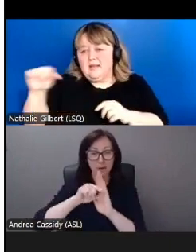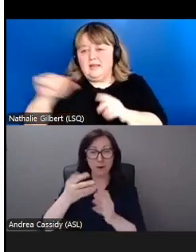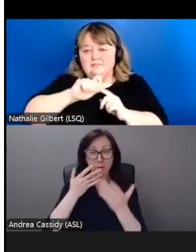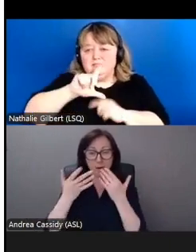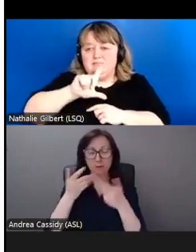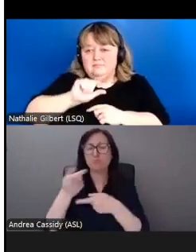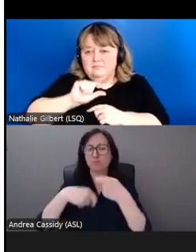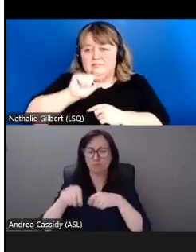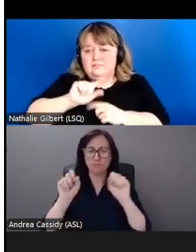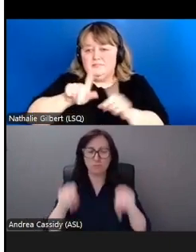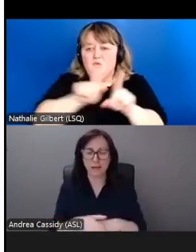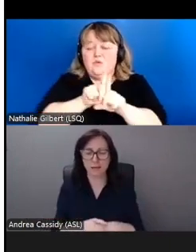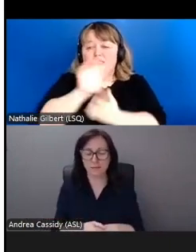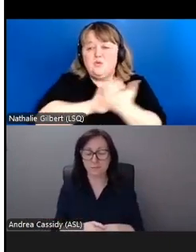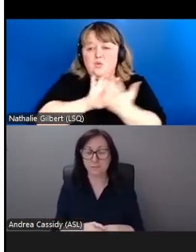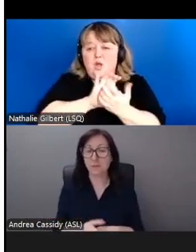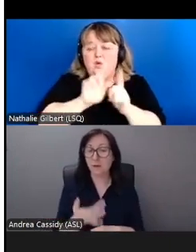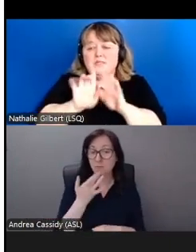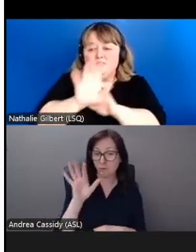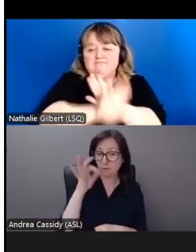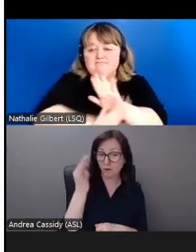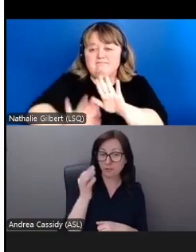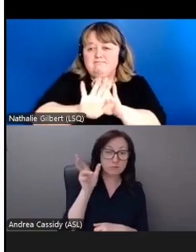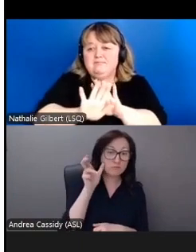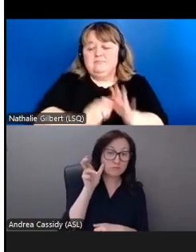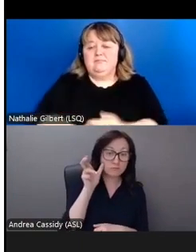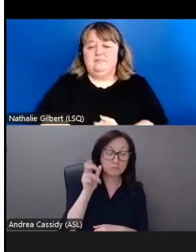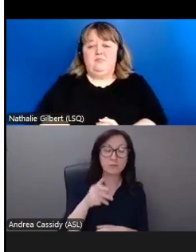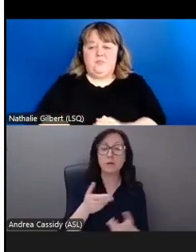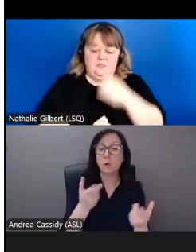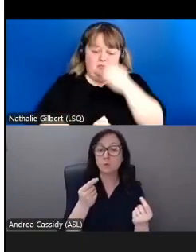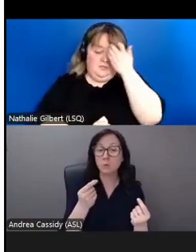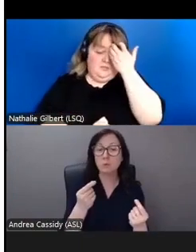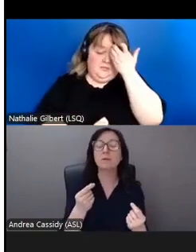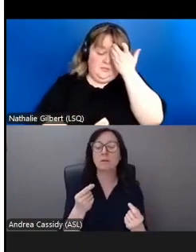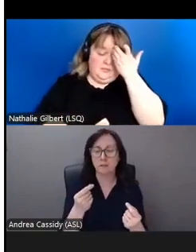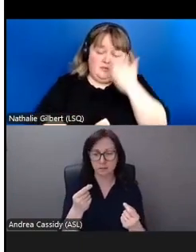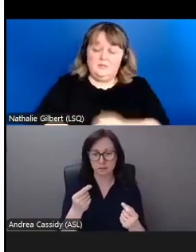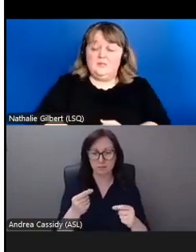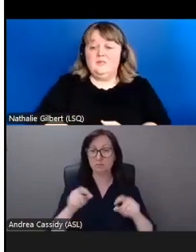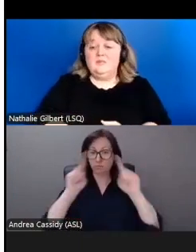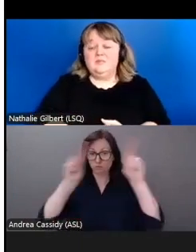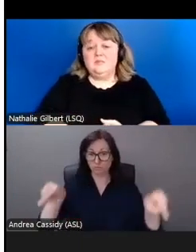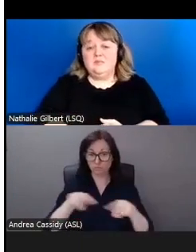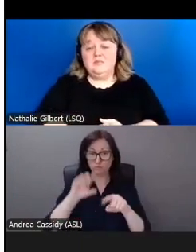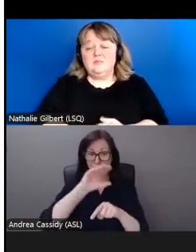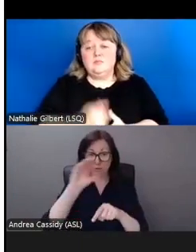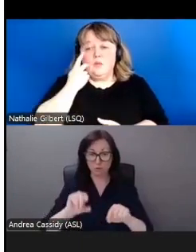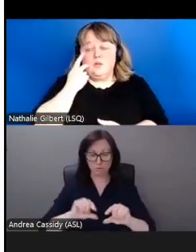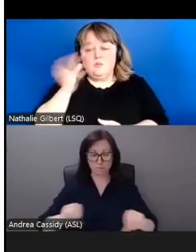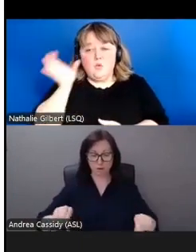To turn on French interpretation, please go to the toolbar along the bottom of your screen